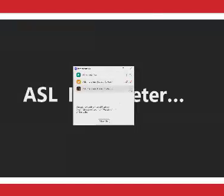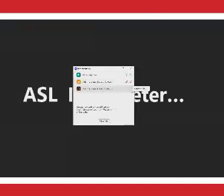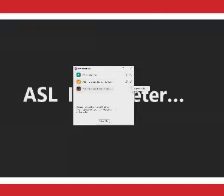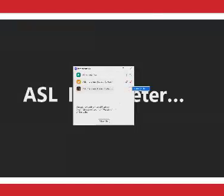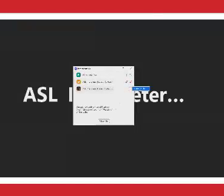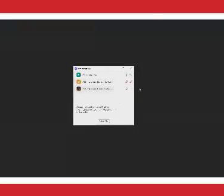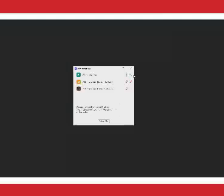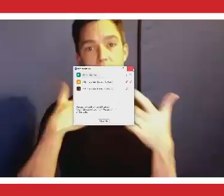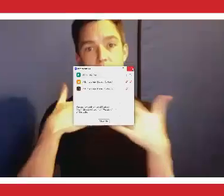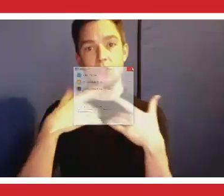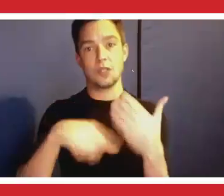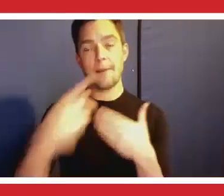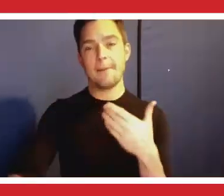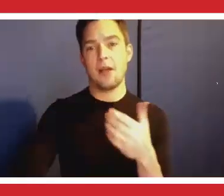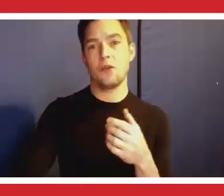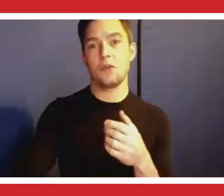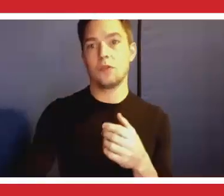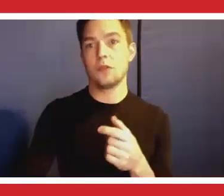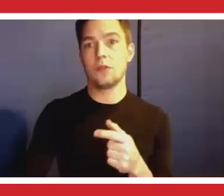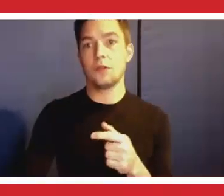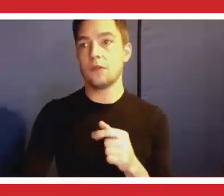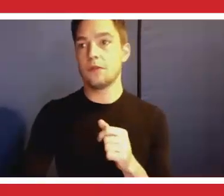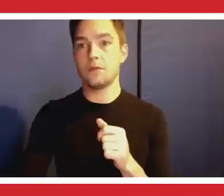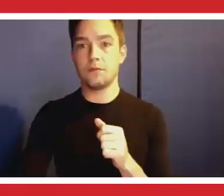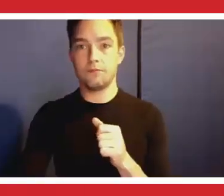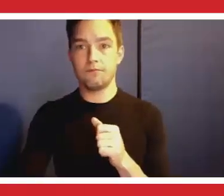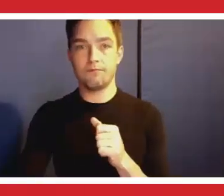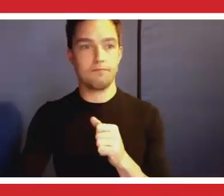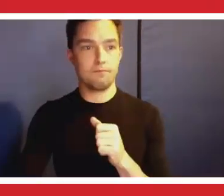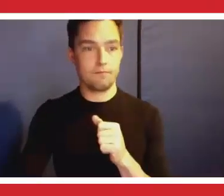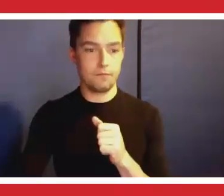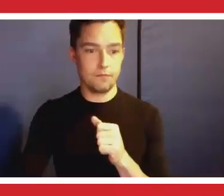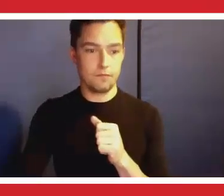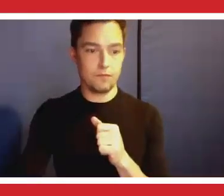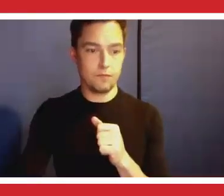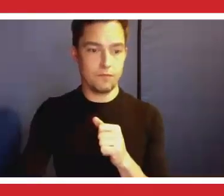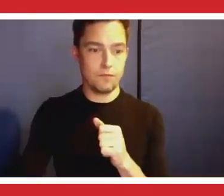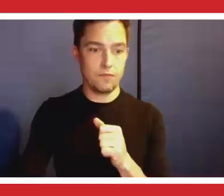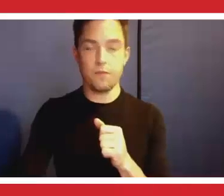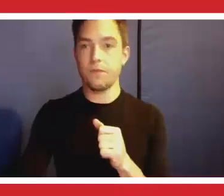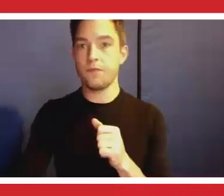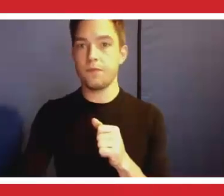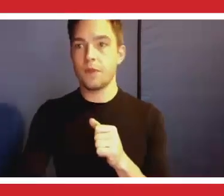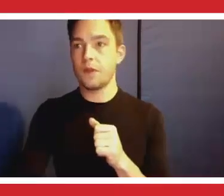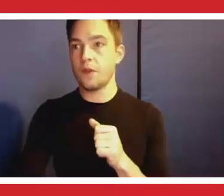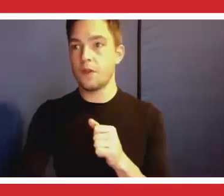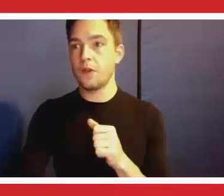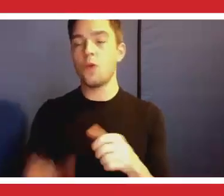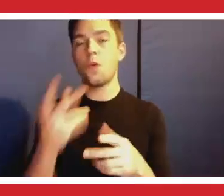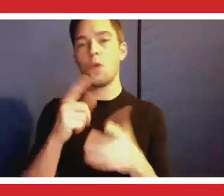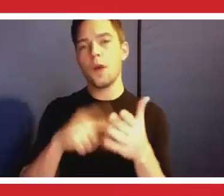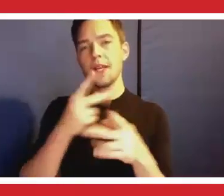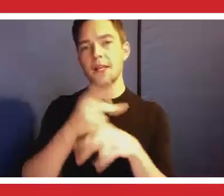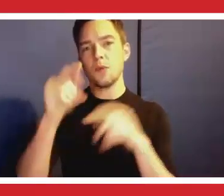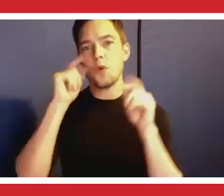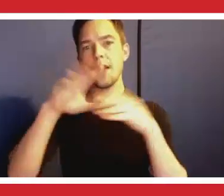concern about growing digital government services. What's keeping you awake at night? What is your biggest